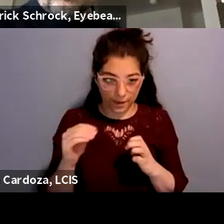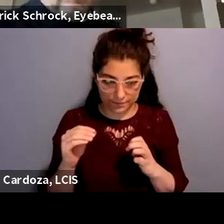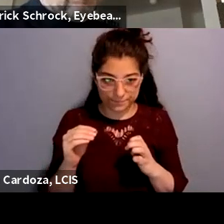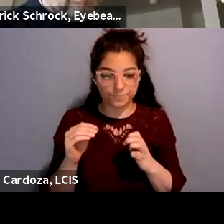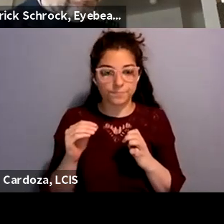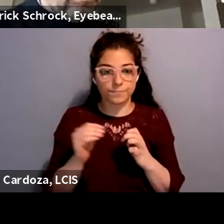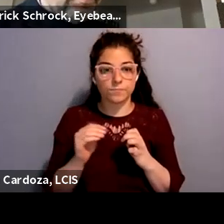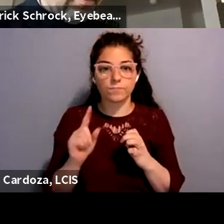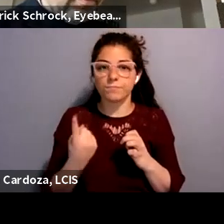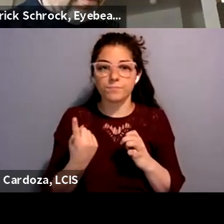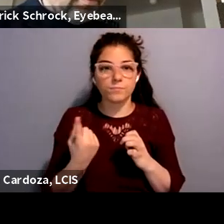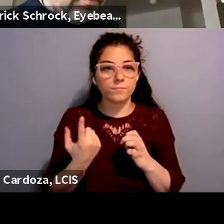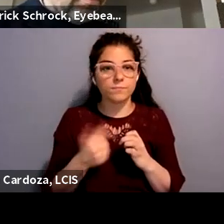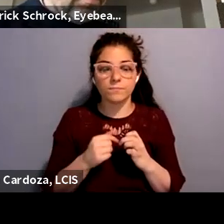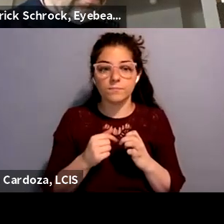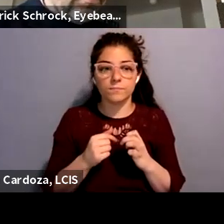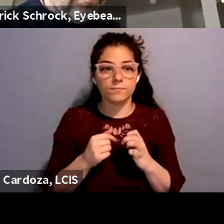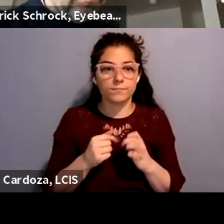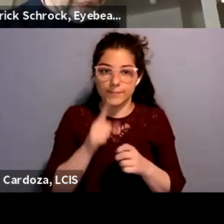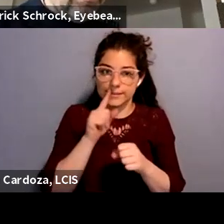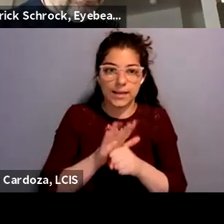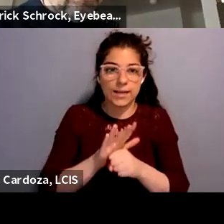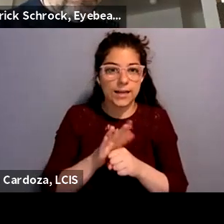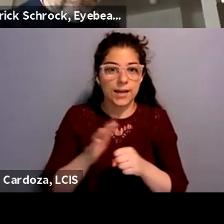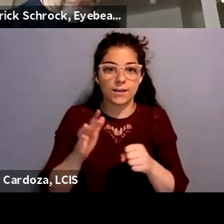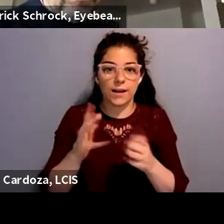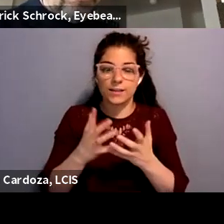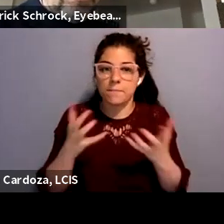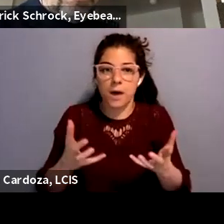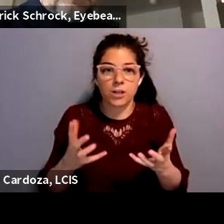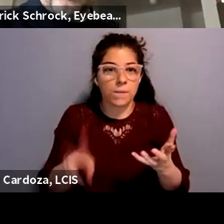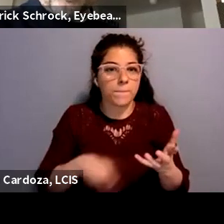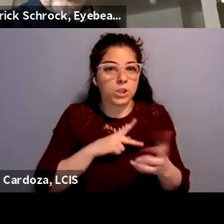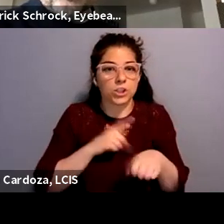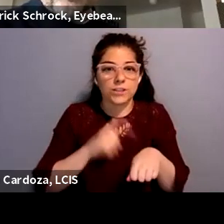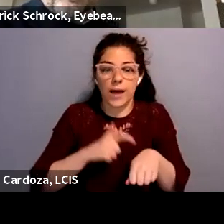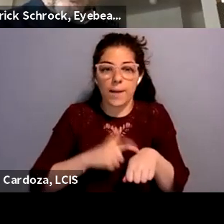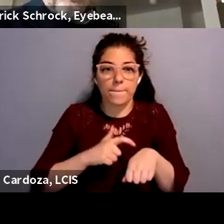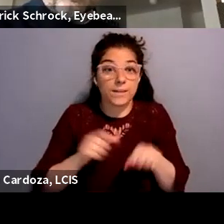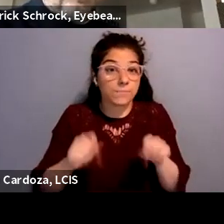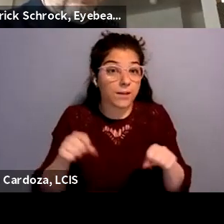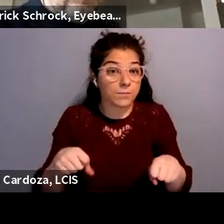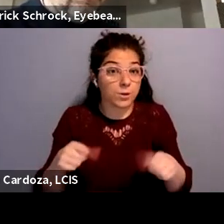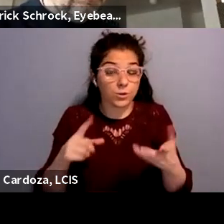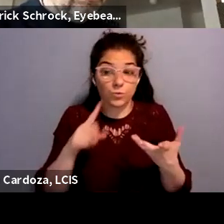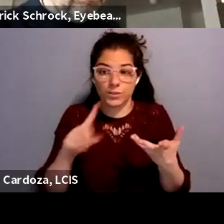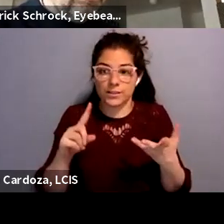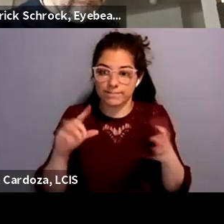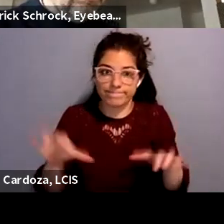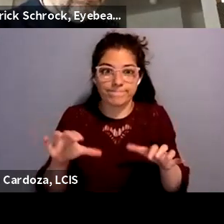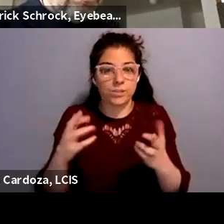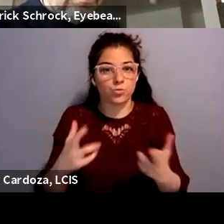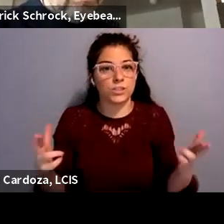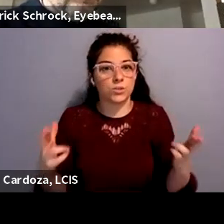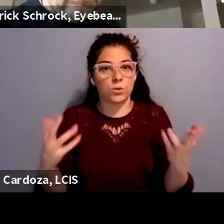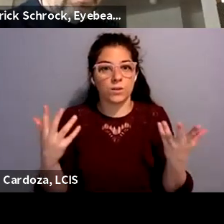And just sort of dedicating as much, you know, personal time as possible to sort of acting as a resource, filling